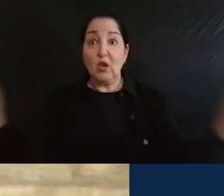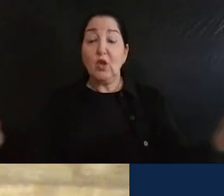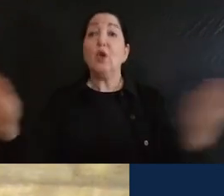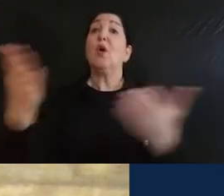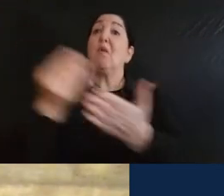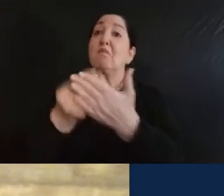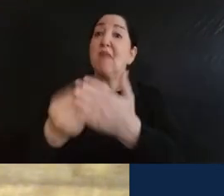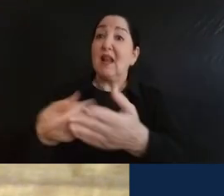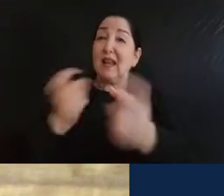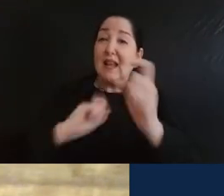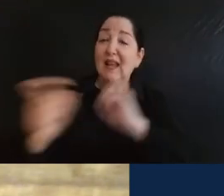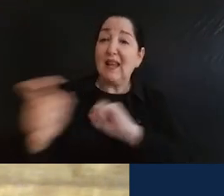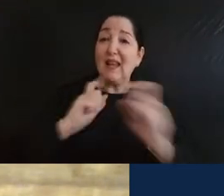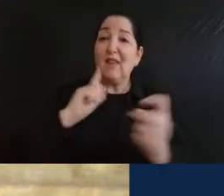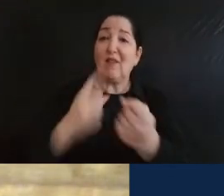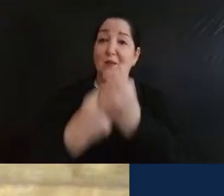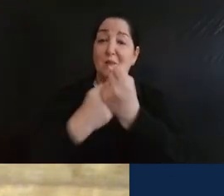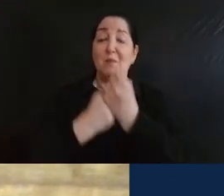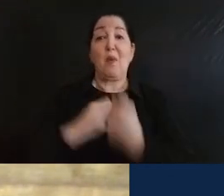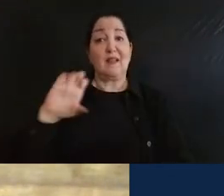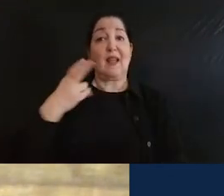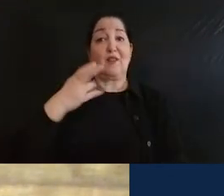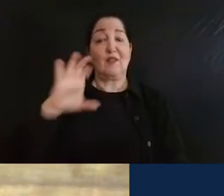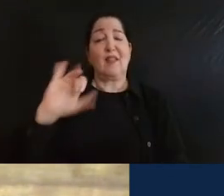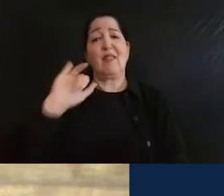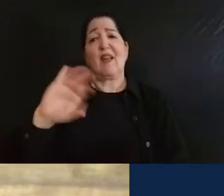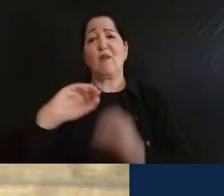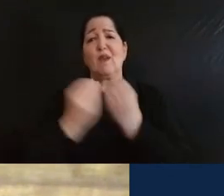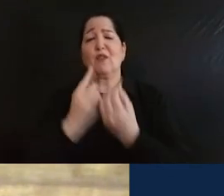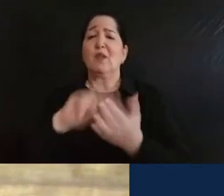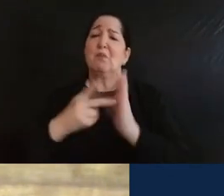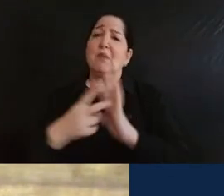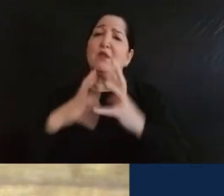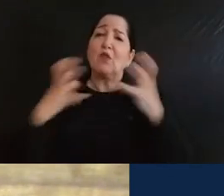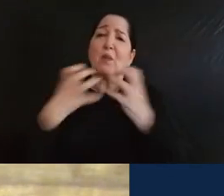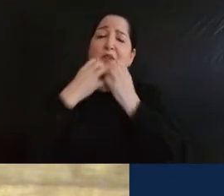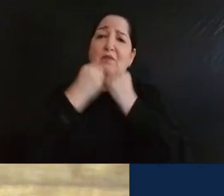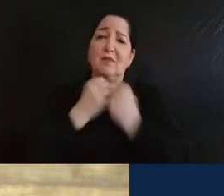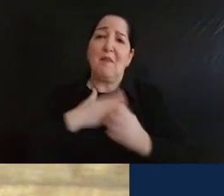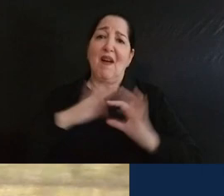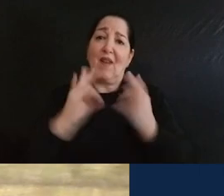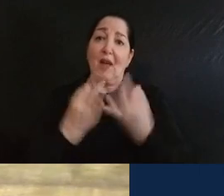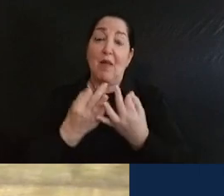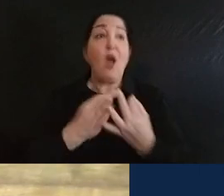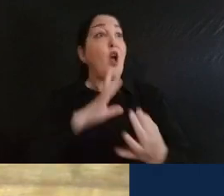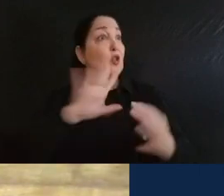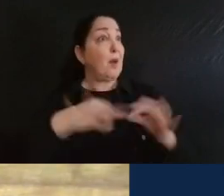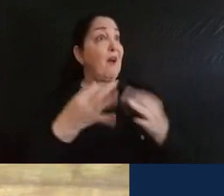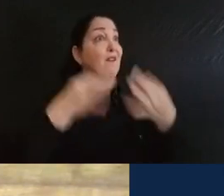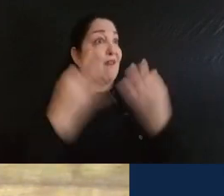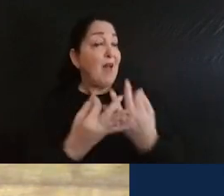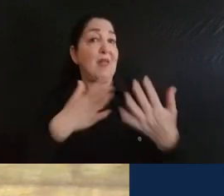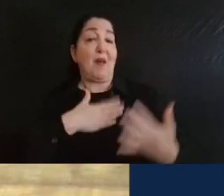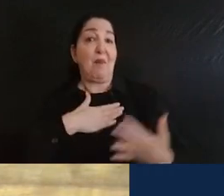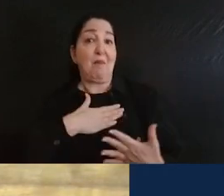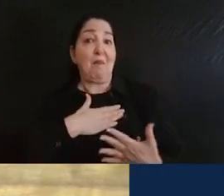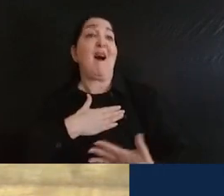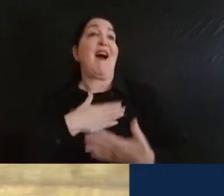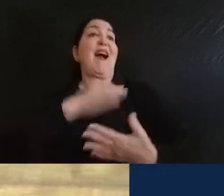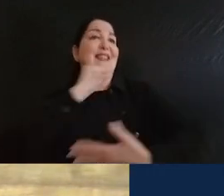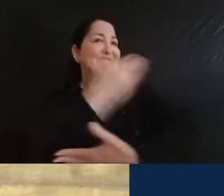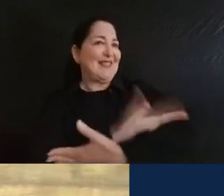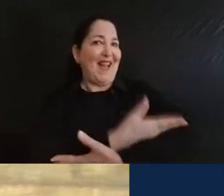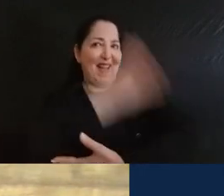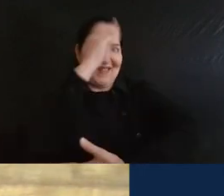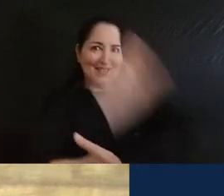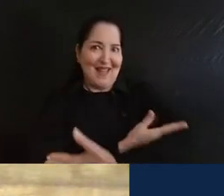out there donating and supporting CHC, an organization that means so much to my family. And speaking of family, ladies and gentlemen,